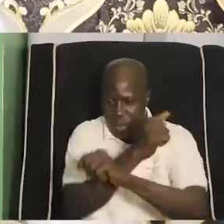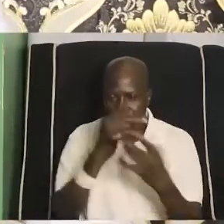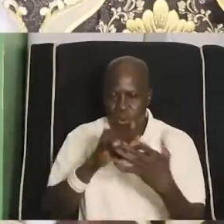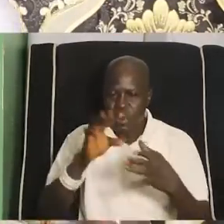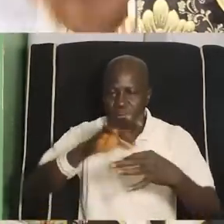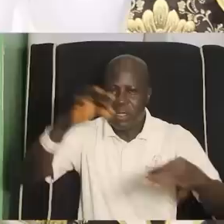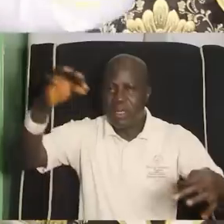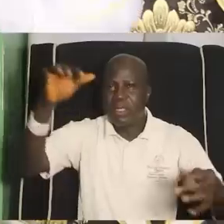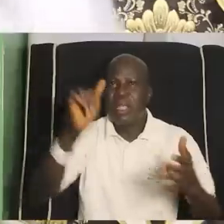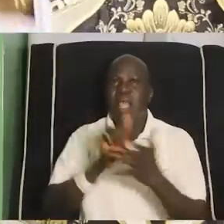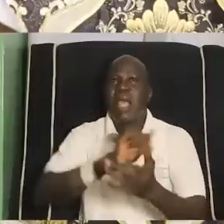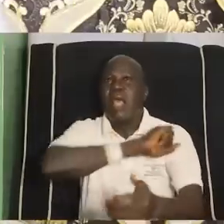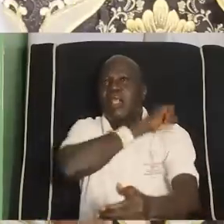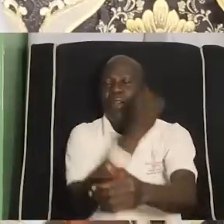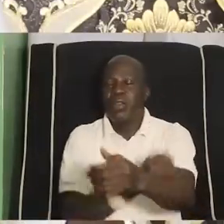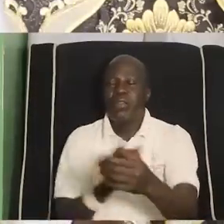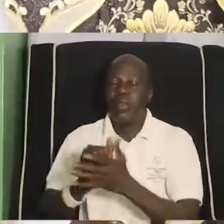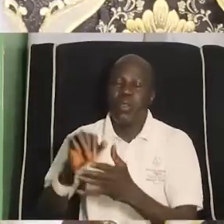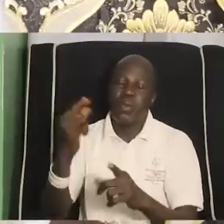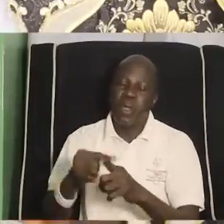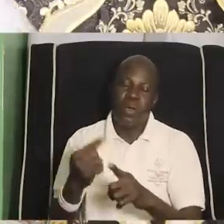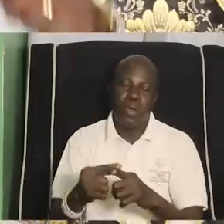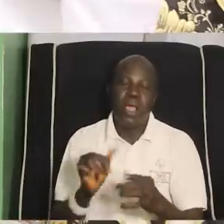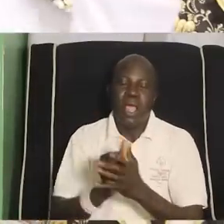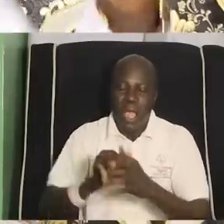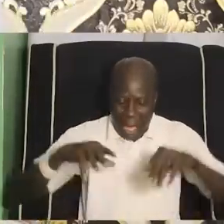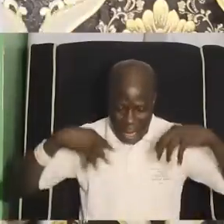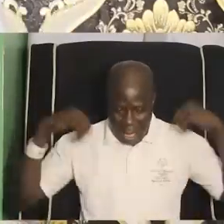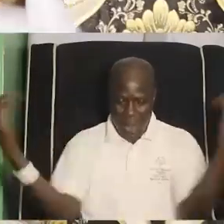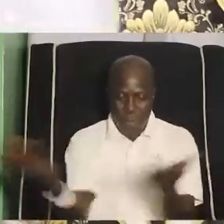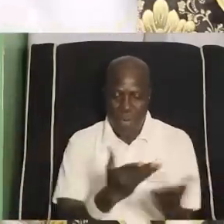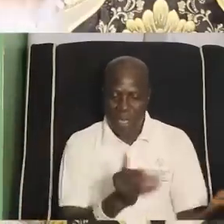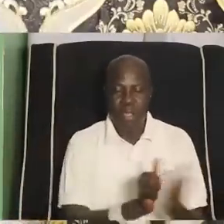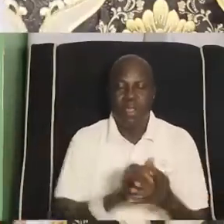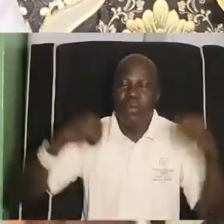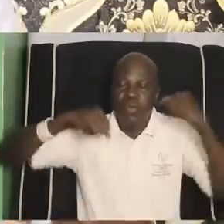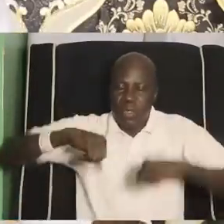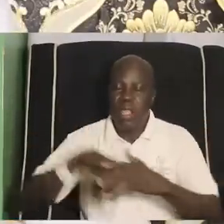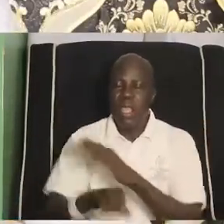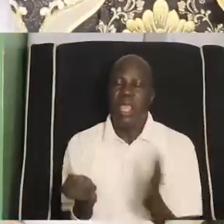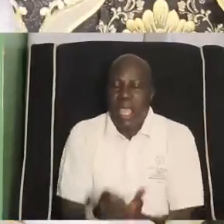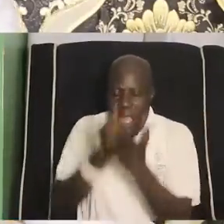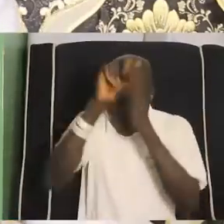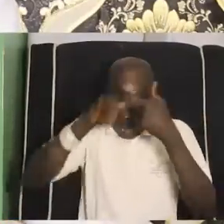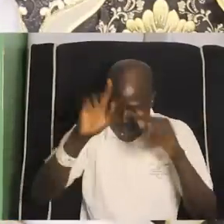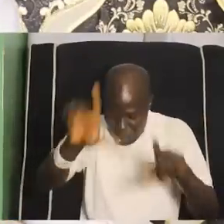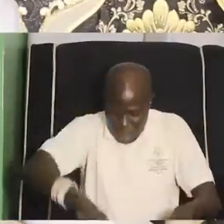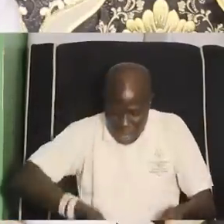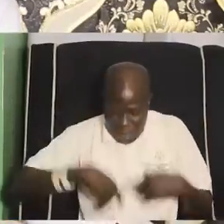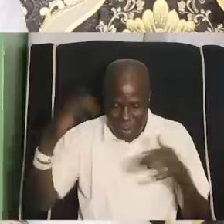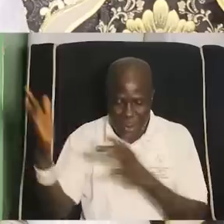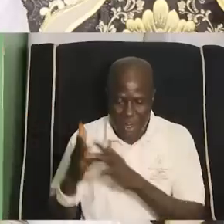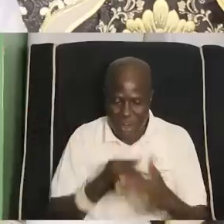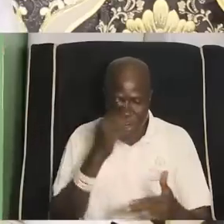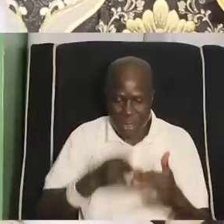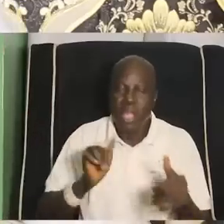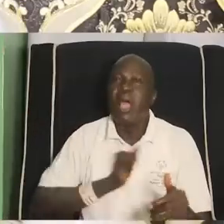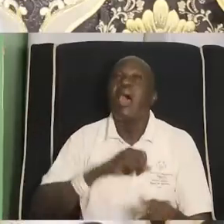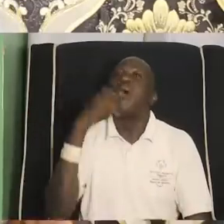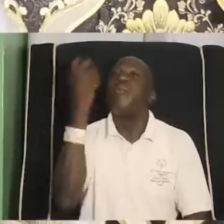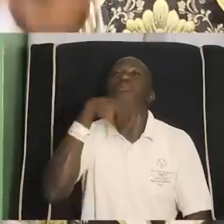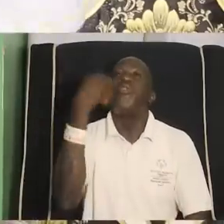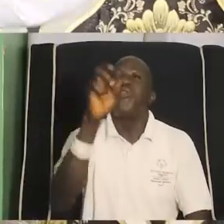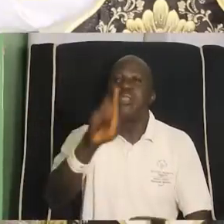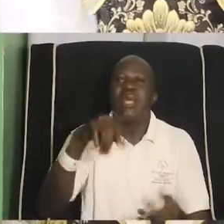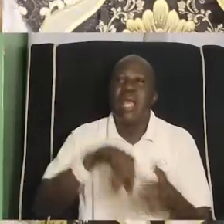of the Holy Spirit and the word of power. What did for your life in Jesus' name. I prophesy